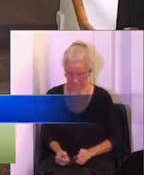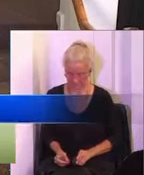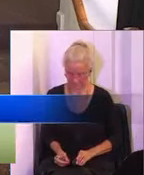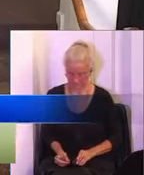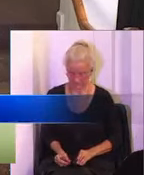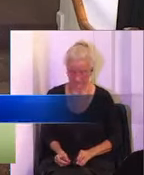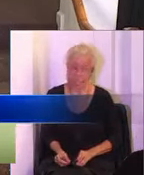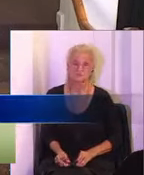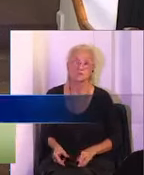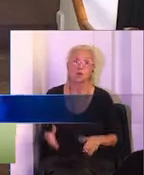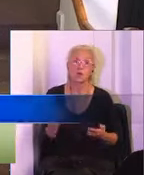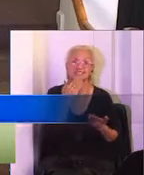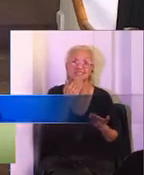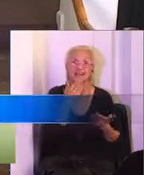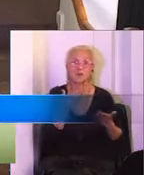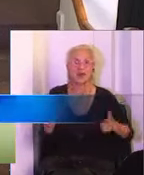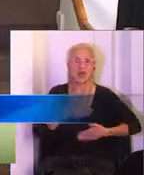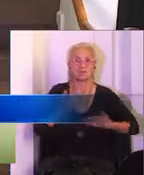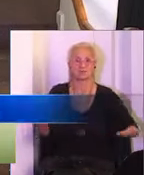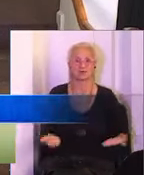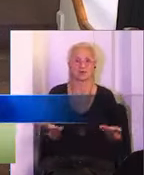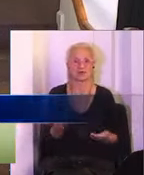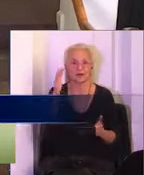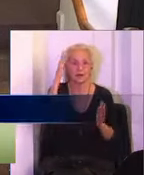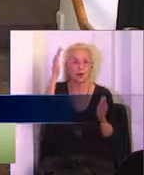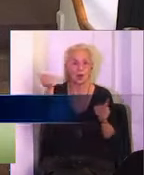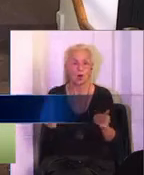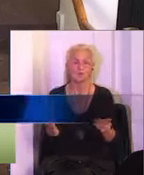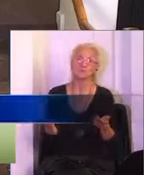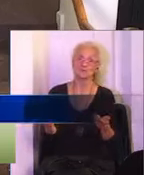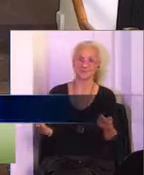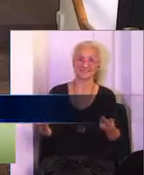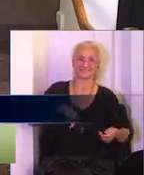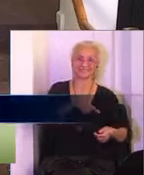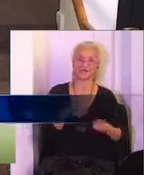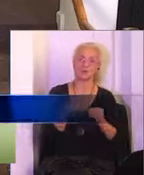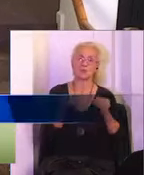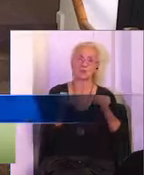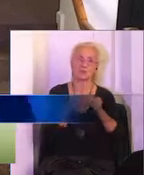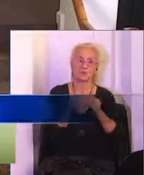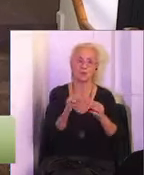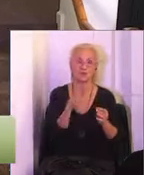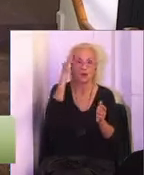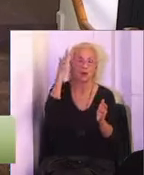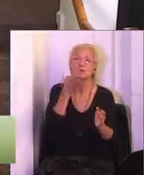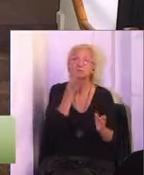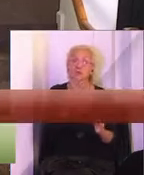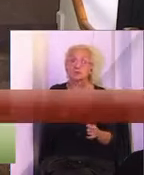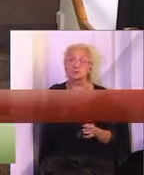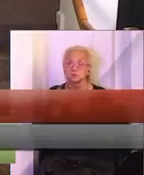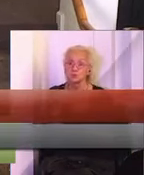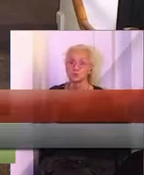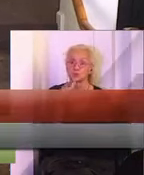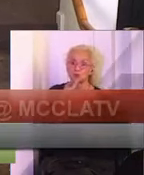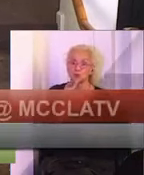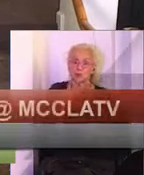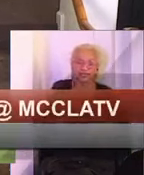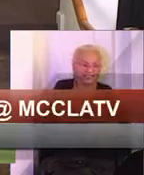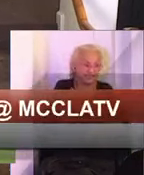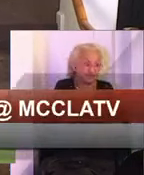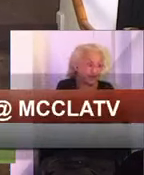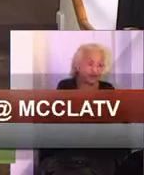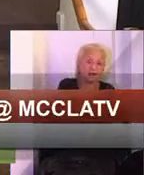say we're glad you're here. We hope that you'll be with us more and more and more. We hope that soon those of you that are live near enough by